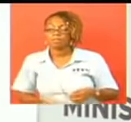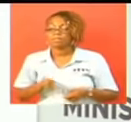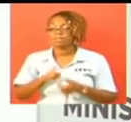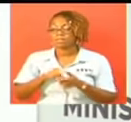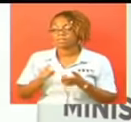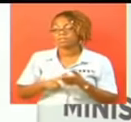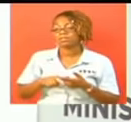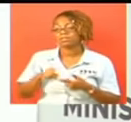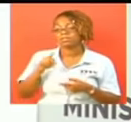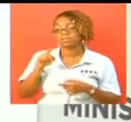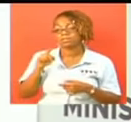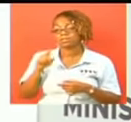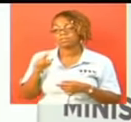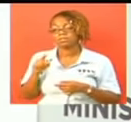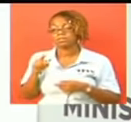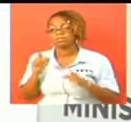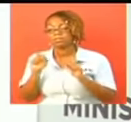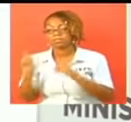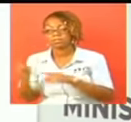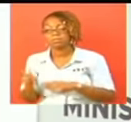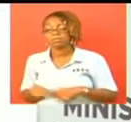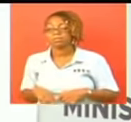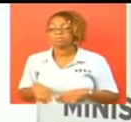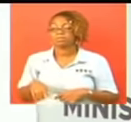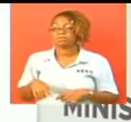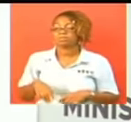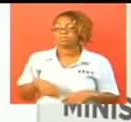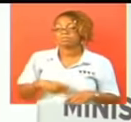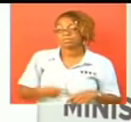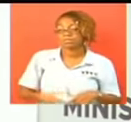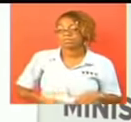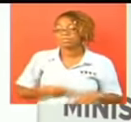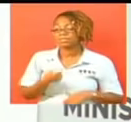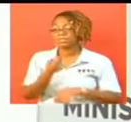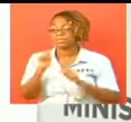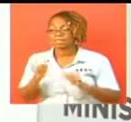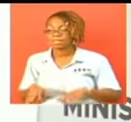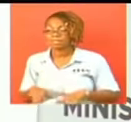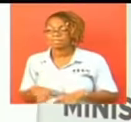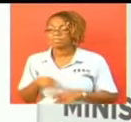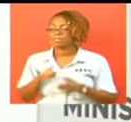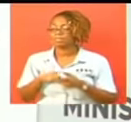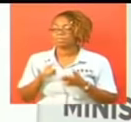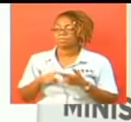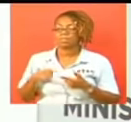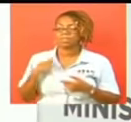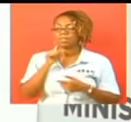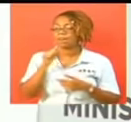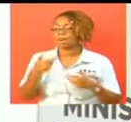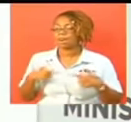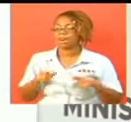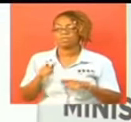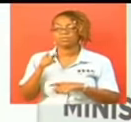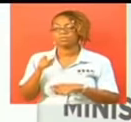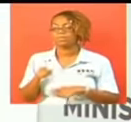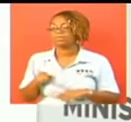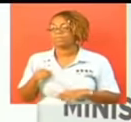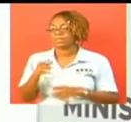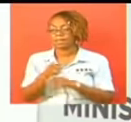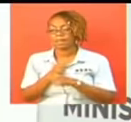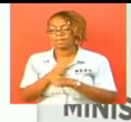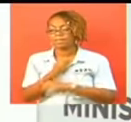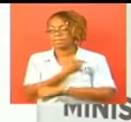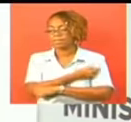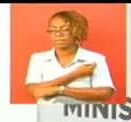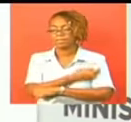would not allow you to be vaccinated. So for the general woman who is in the reproductive age group, you